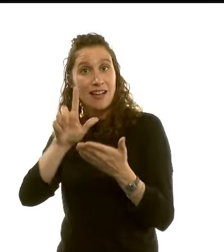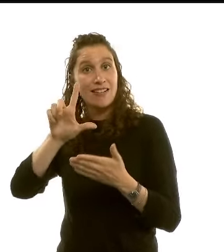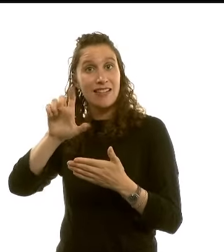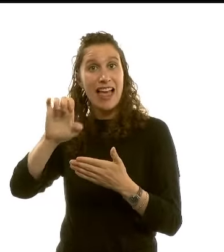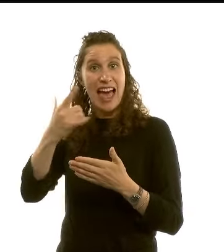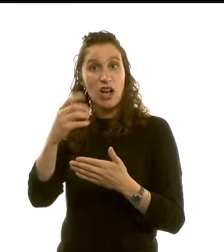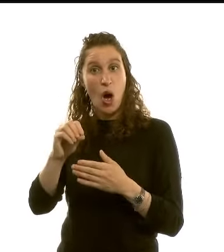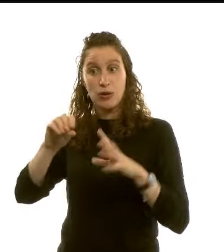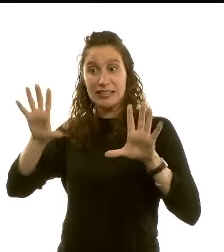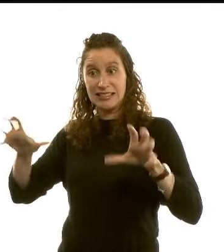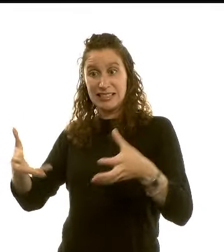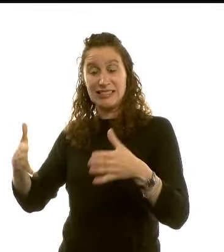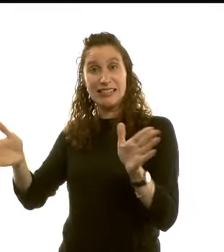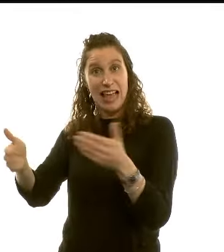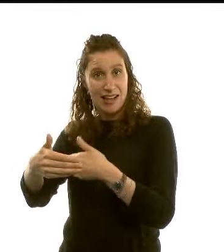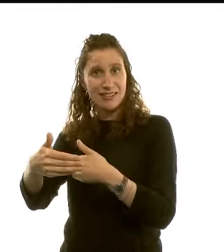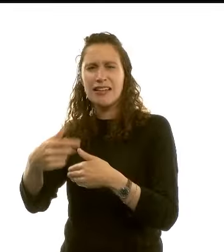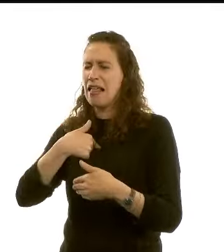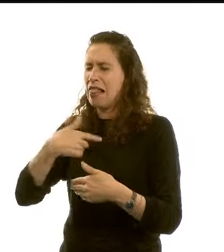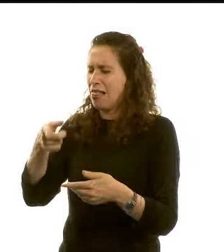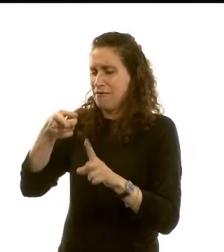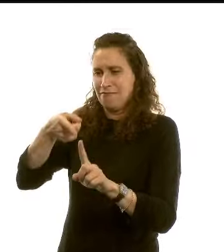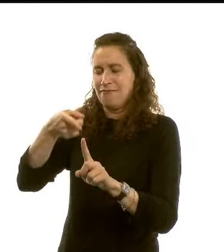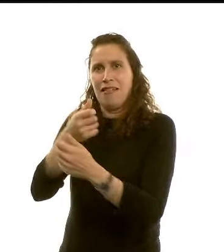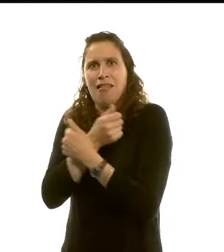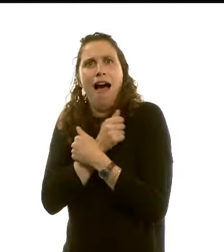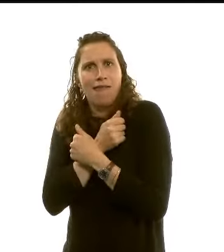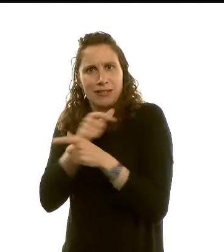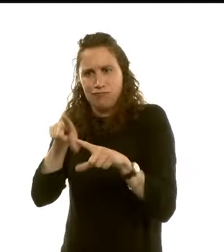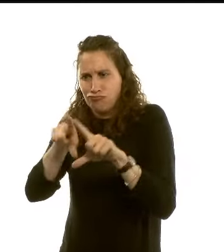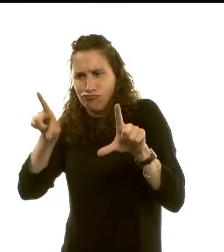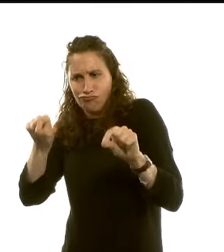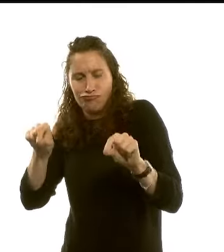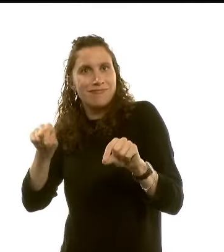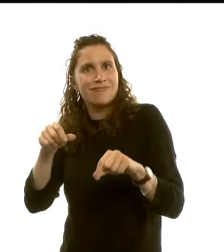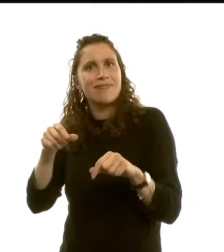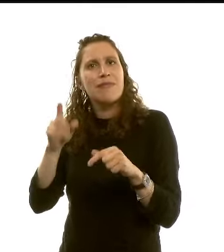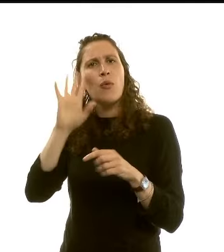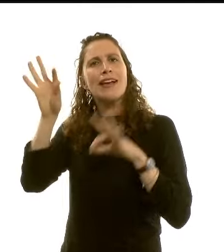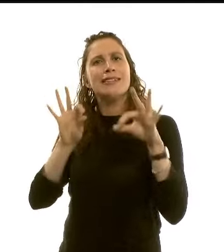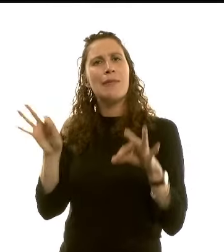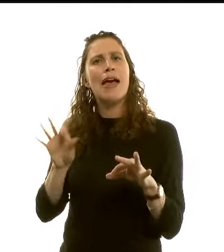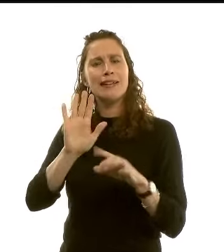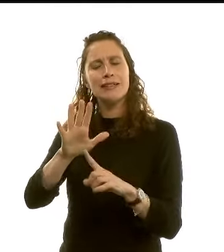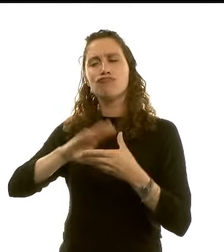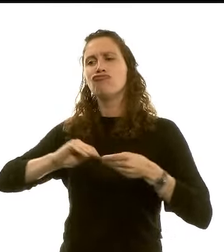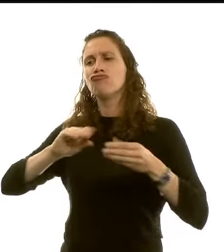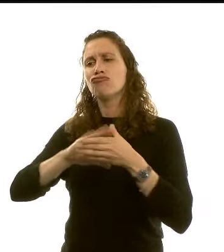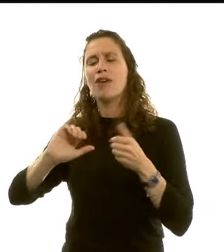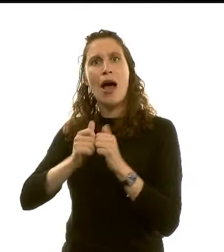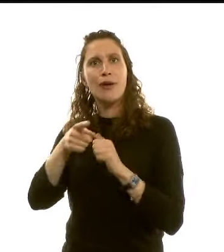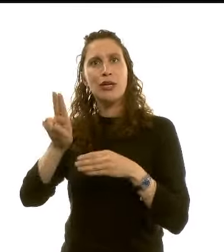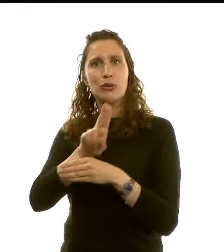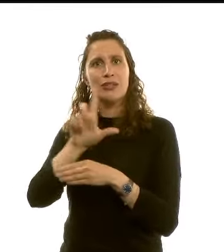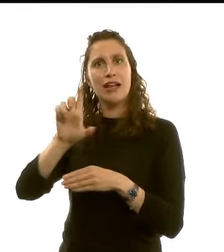is how much he loves the brick. He is here to explain how he uses LEGO elements in his epic storytelling